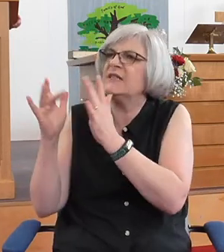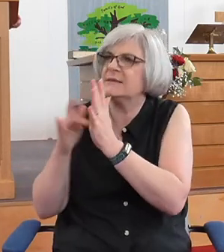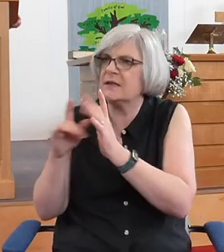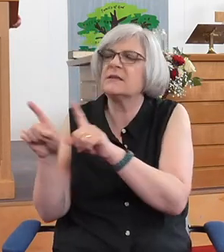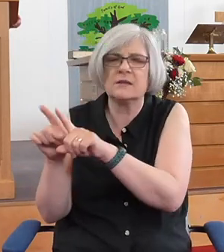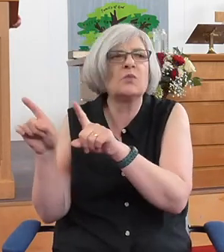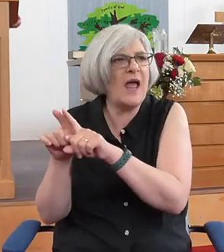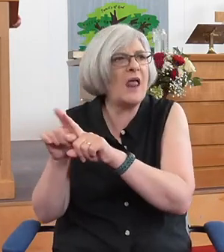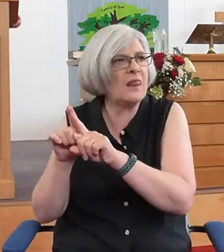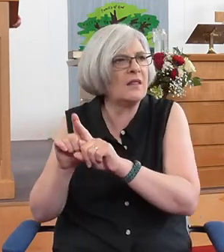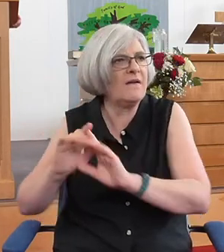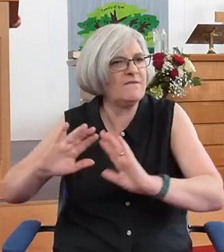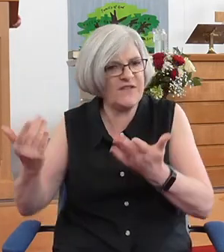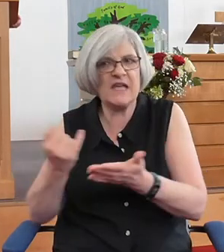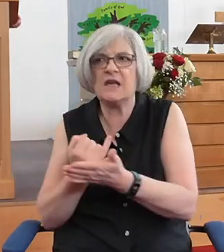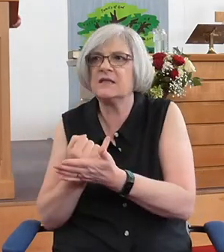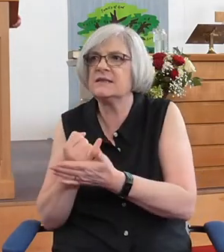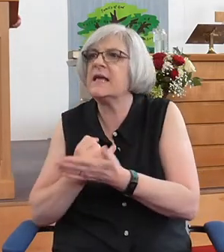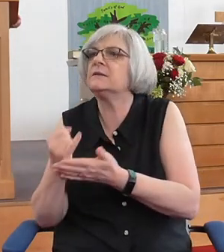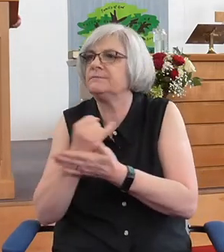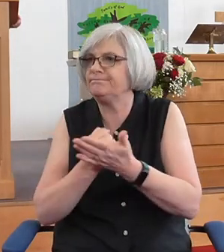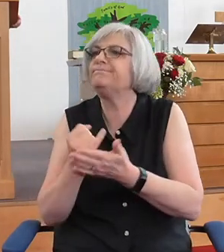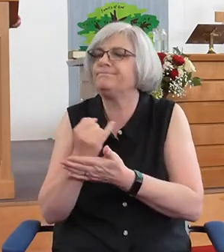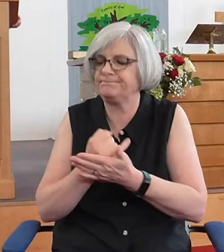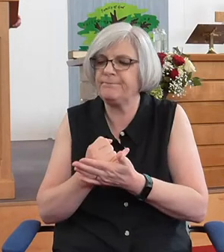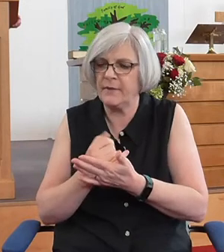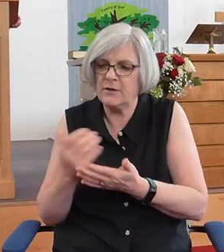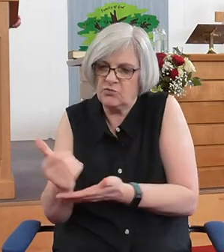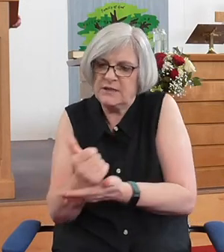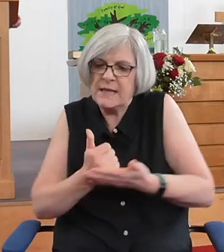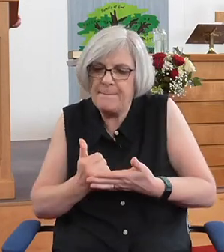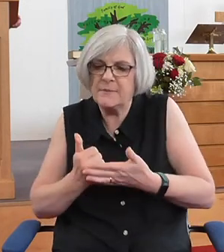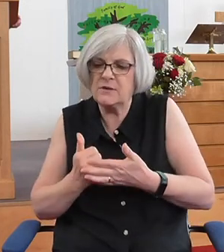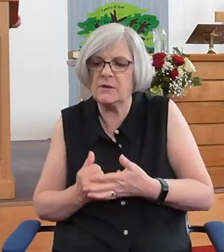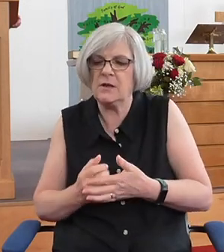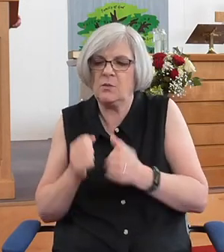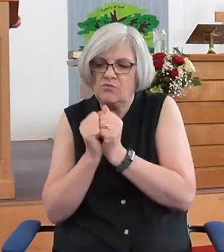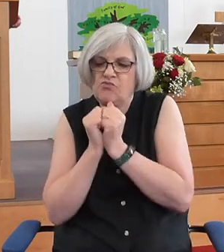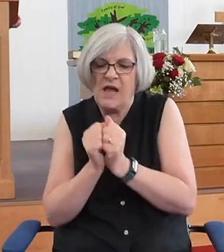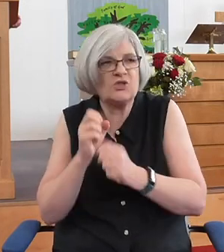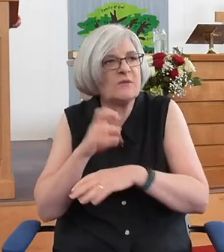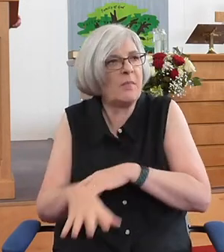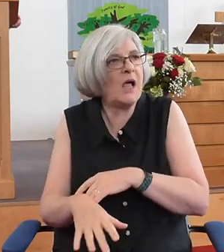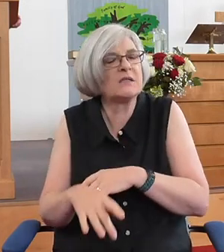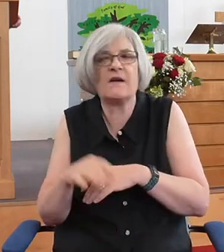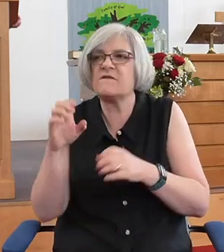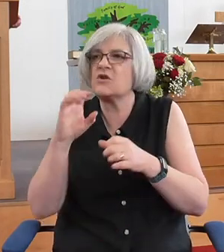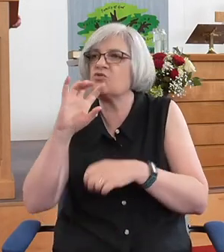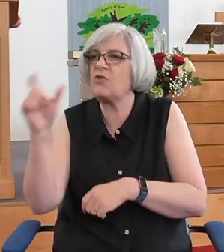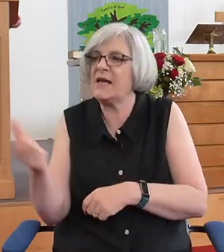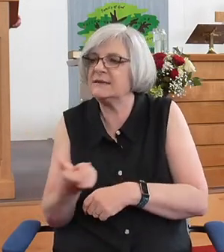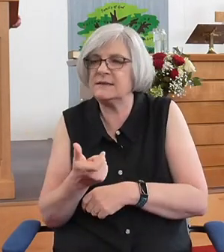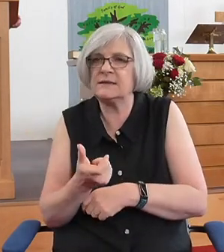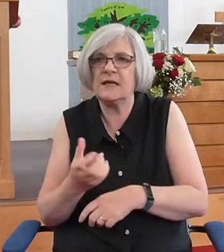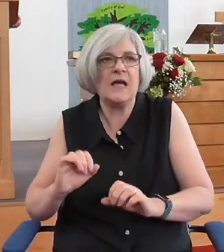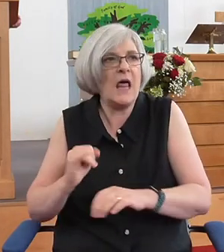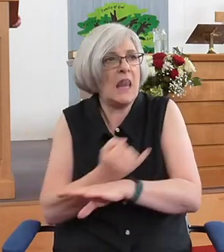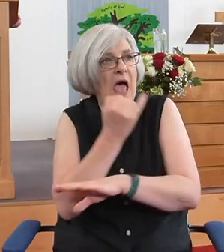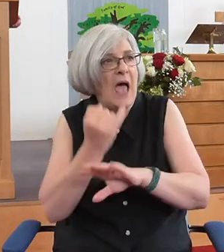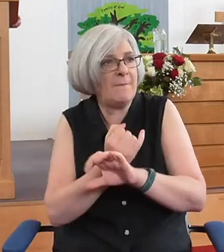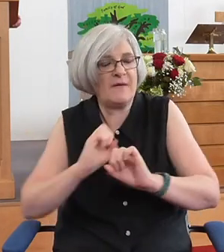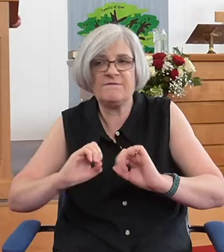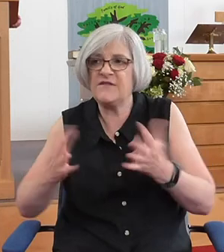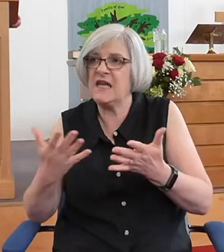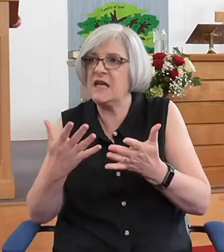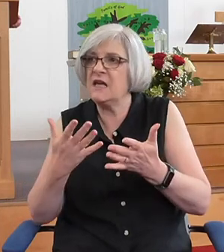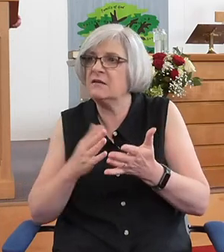to 20. You were redeemed with the precious blood of Christ, a lamb without blemish or defect. He